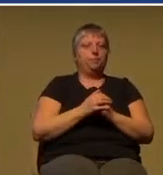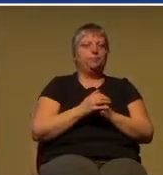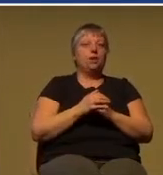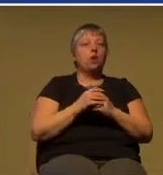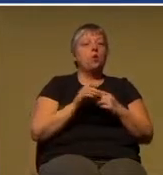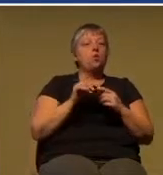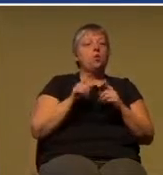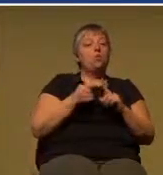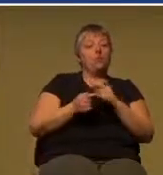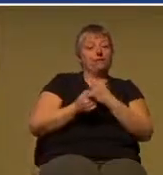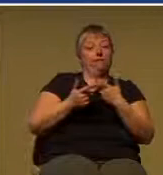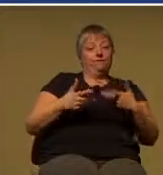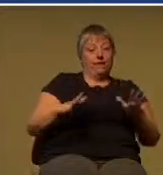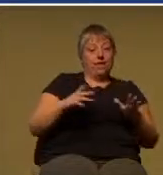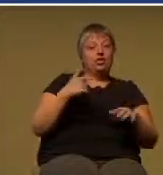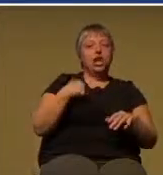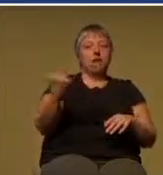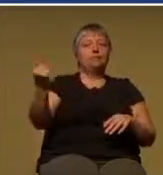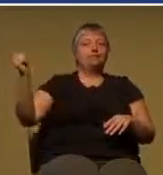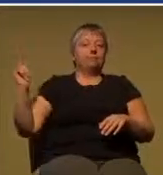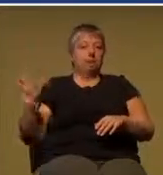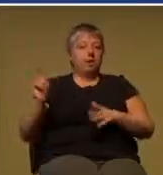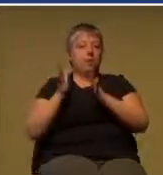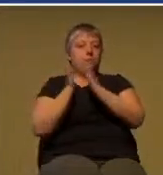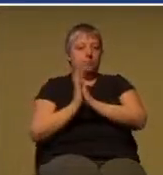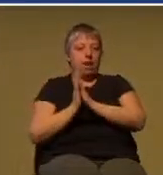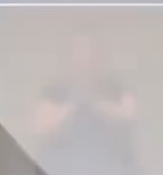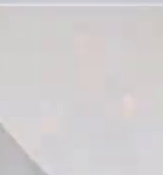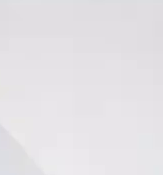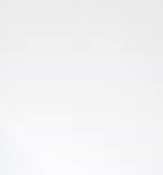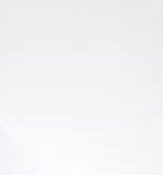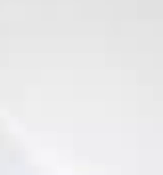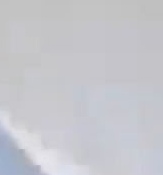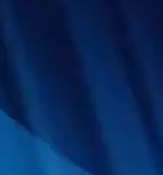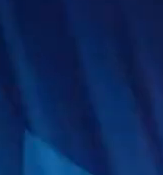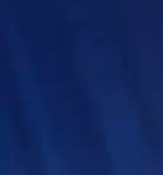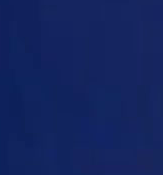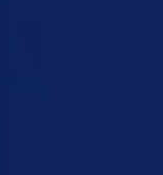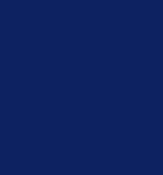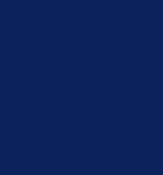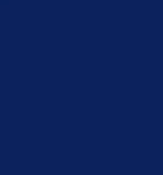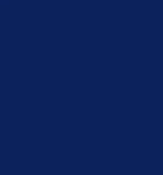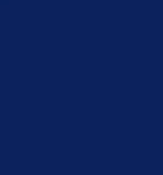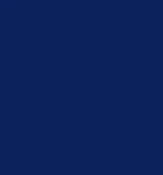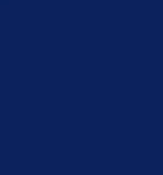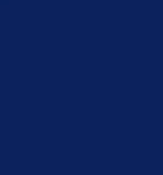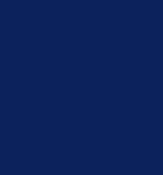up, I'll pray, and that will be that. Thank you for hearing us. Enjoy this.